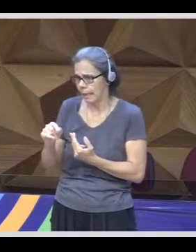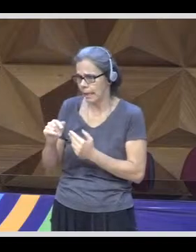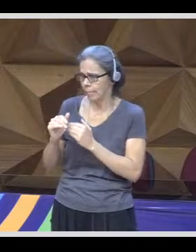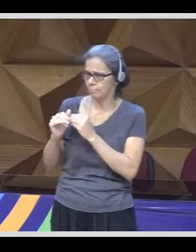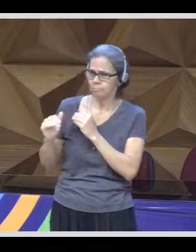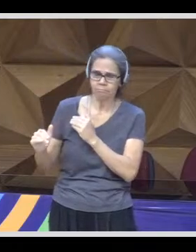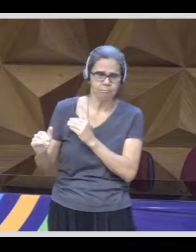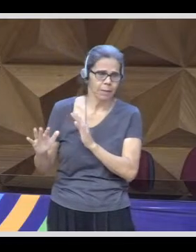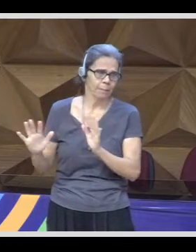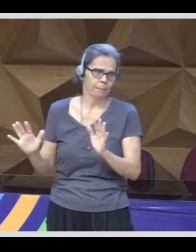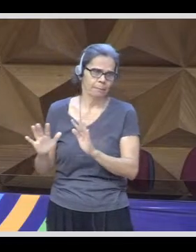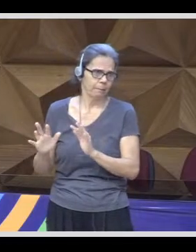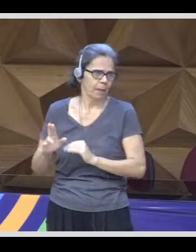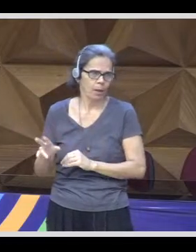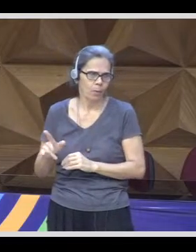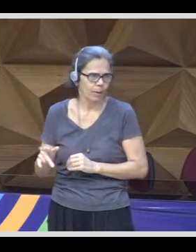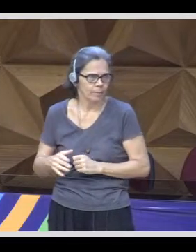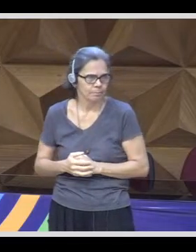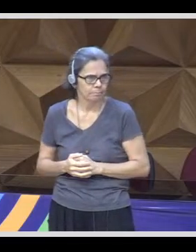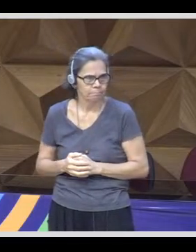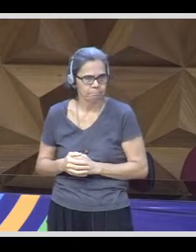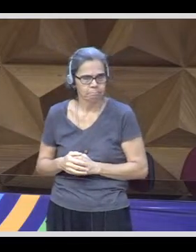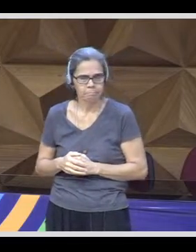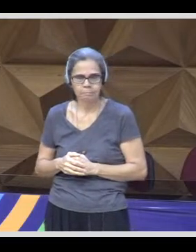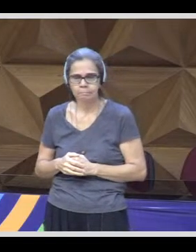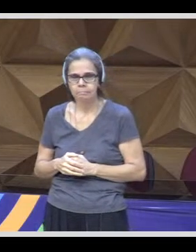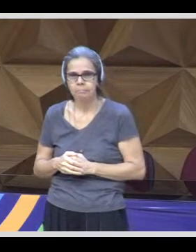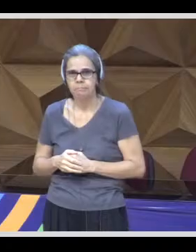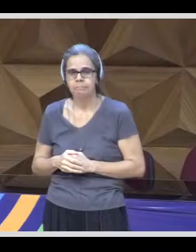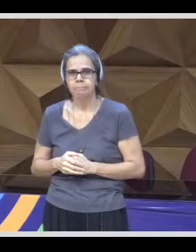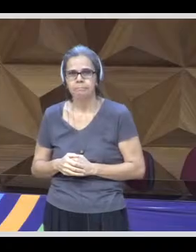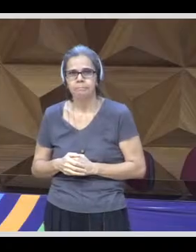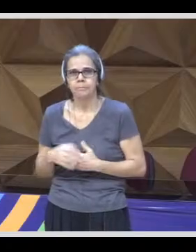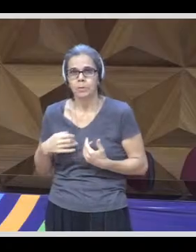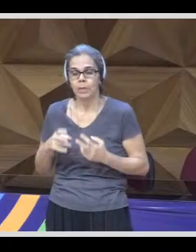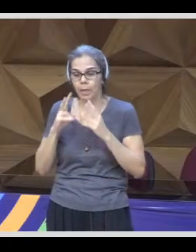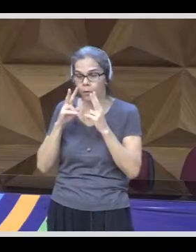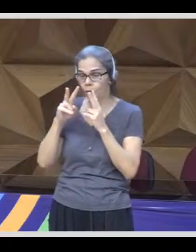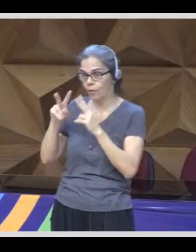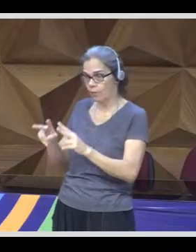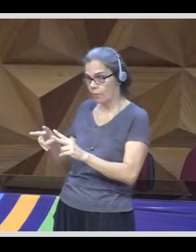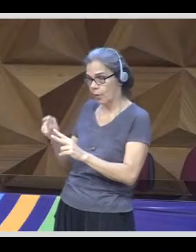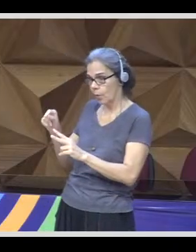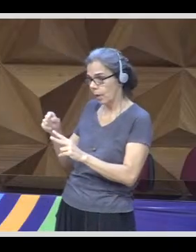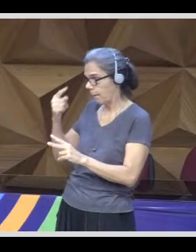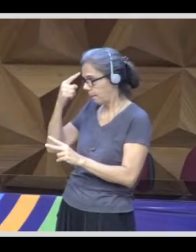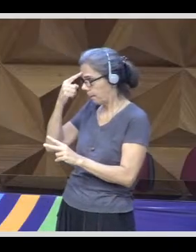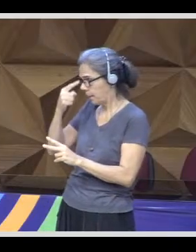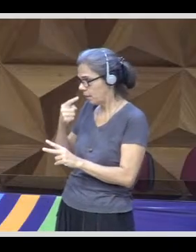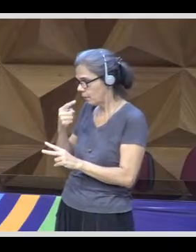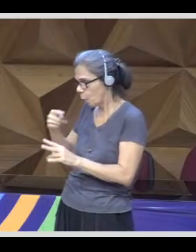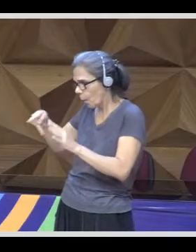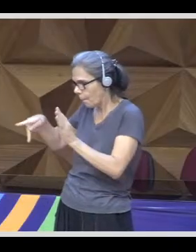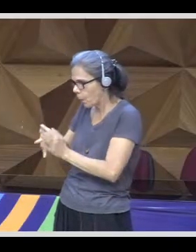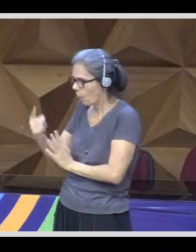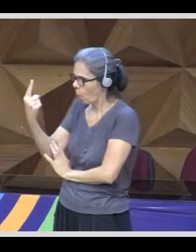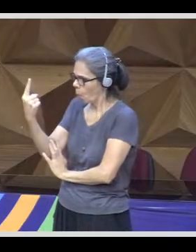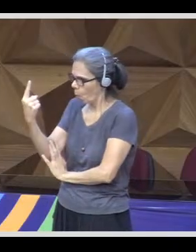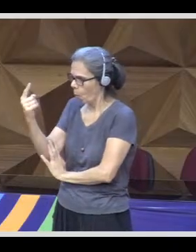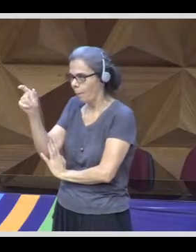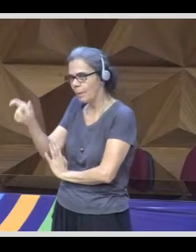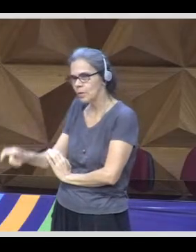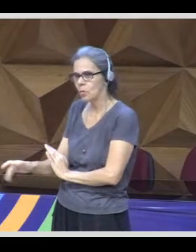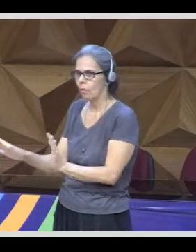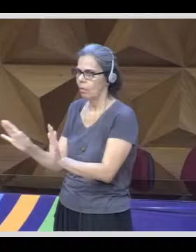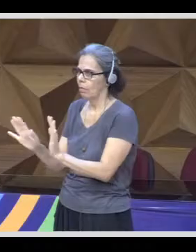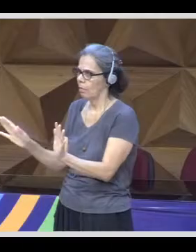traits, but look at collective behavior, because this is an evidence of some sort of structure, some sort of collective